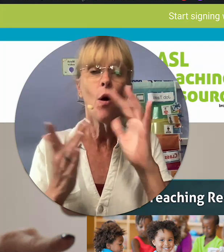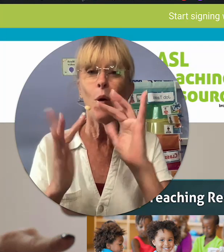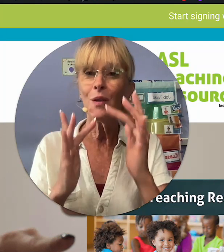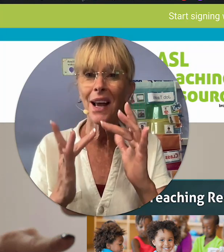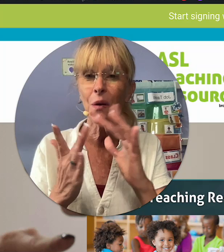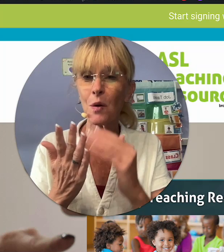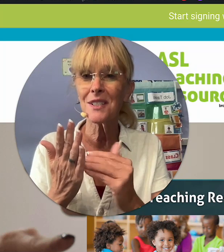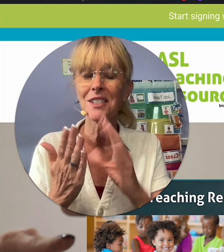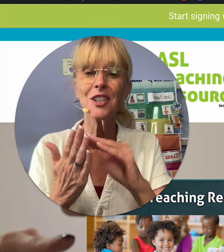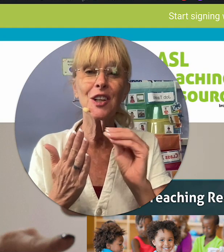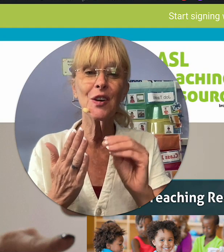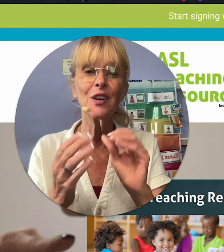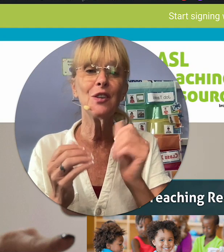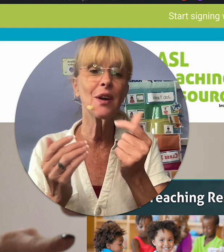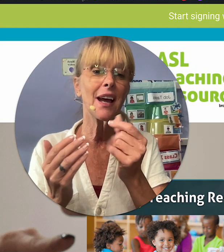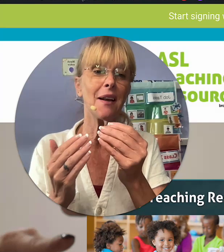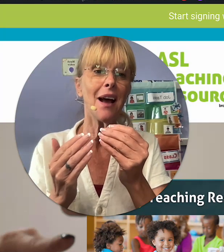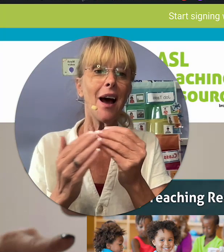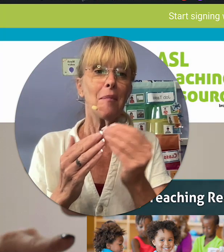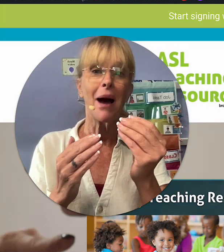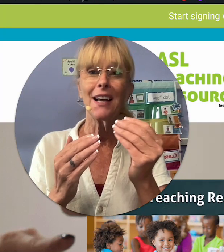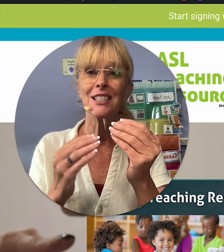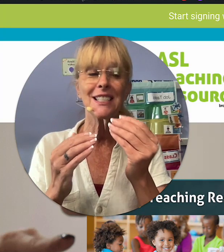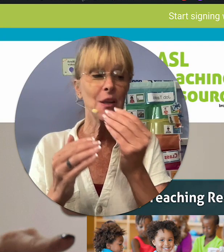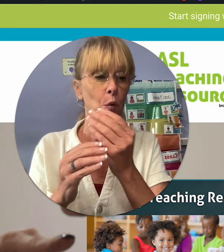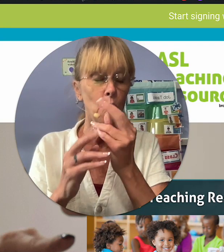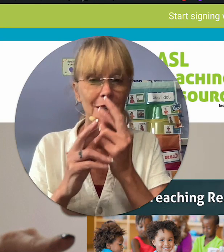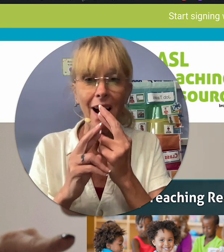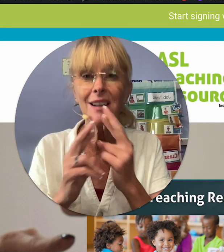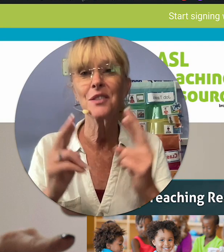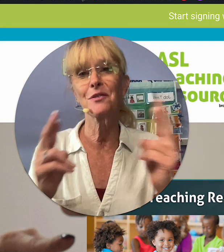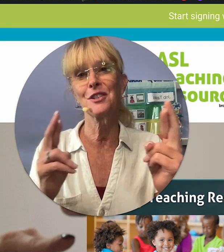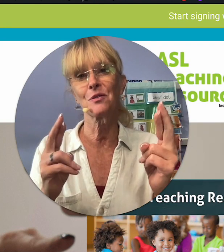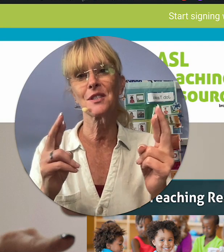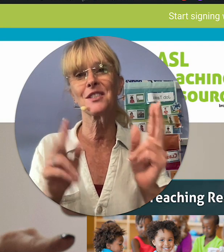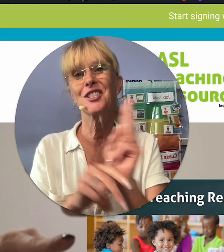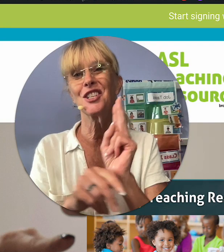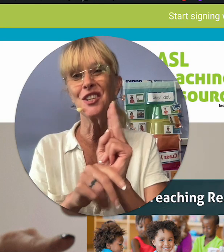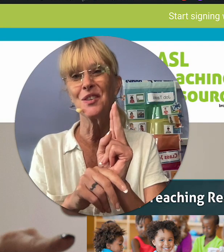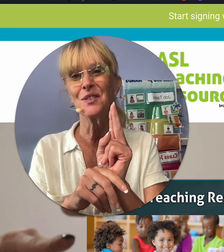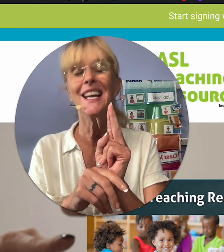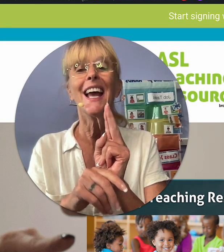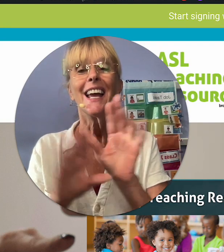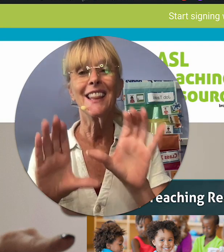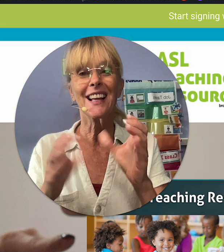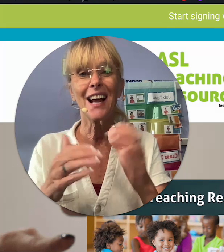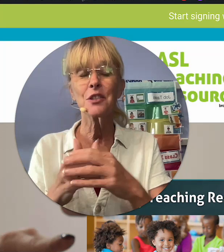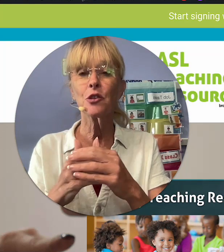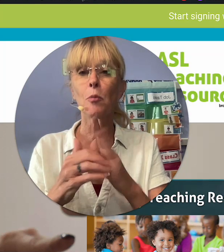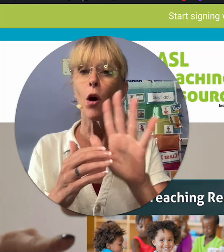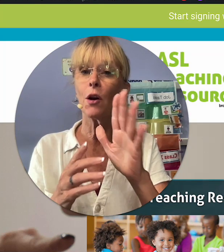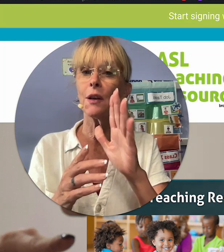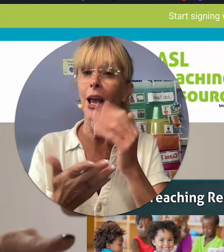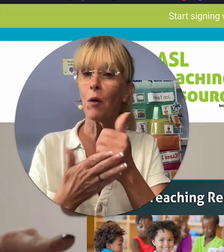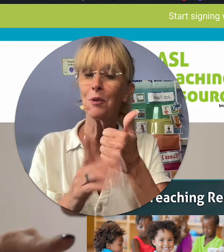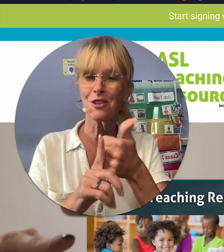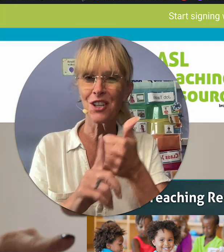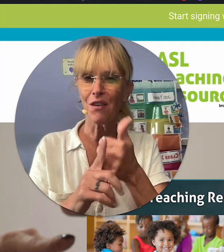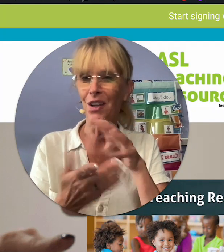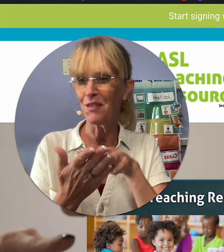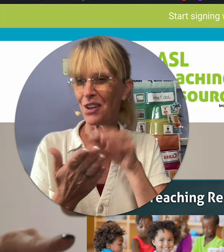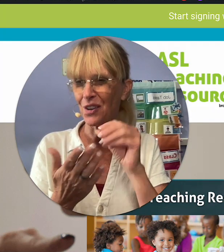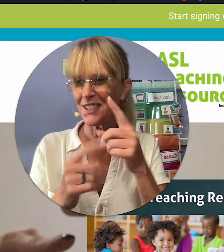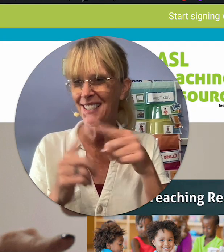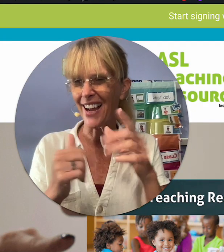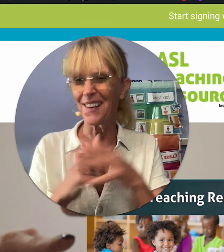buy online courses to learn. You can buy just tons of resources to use in the classroom or to help